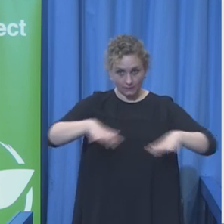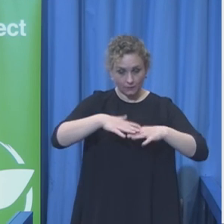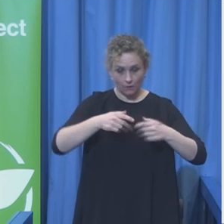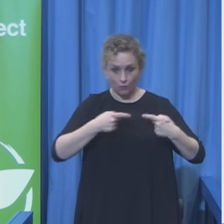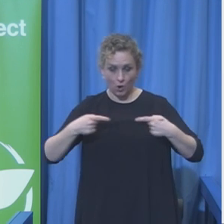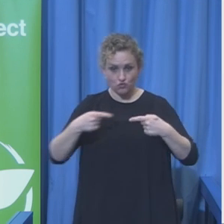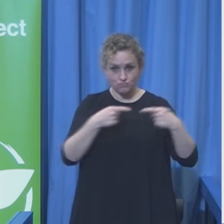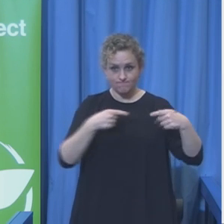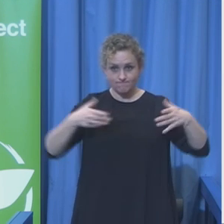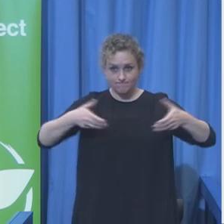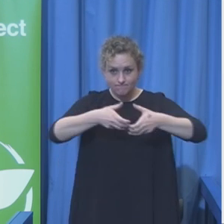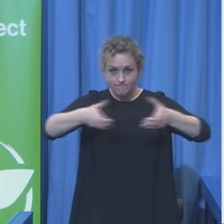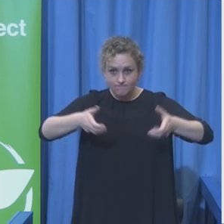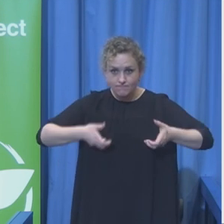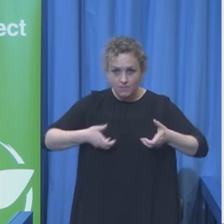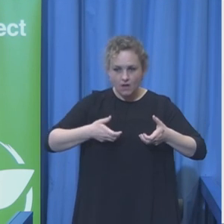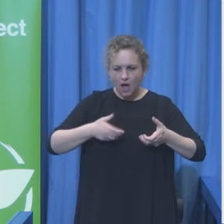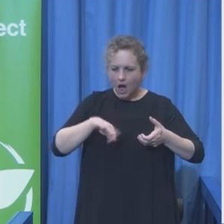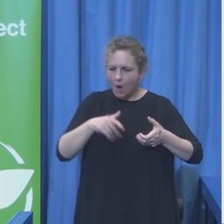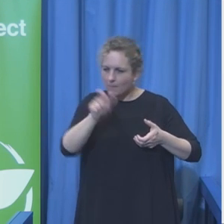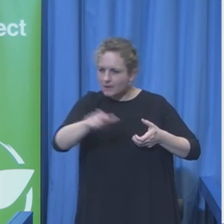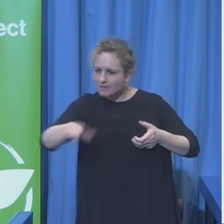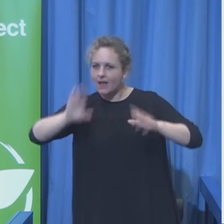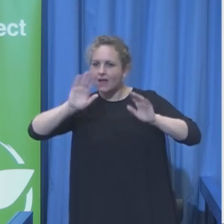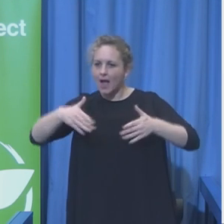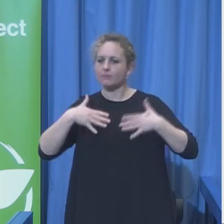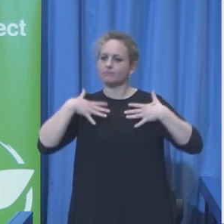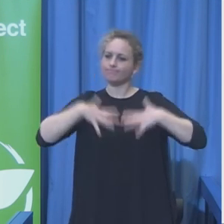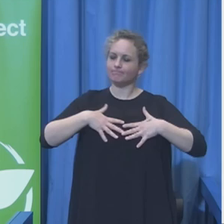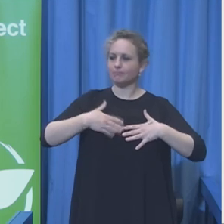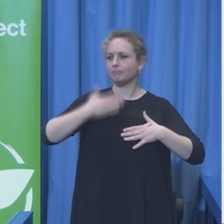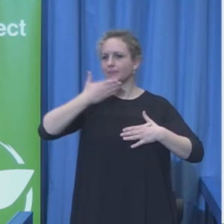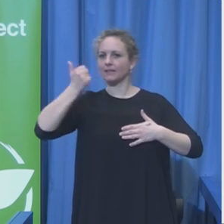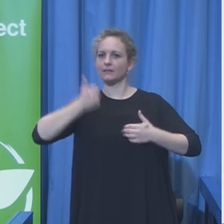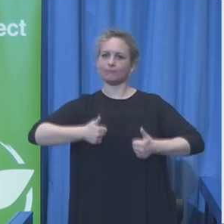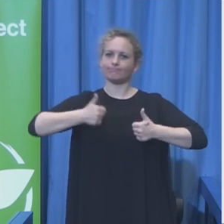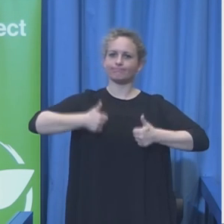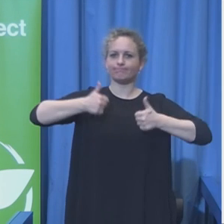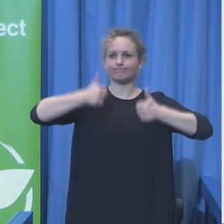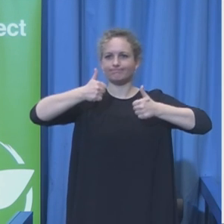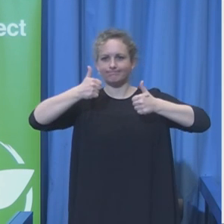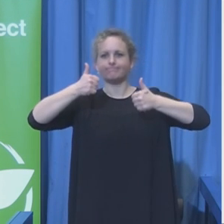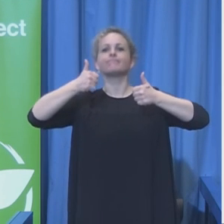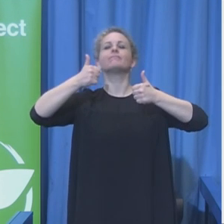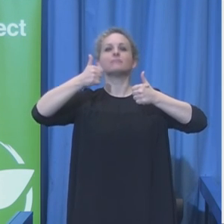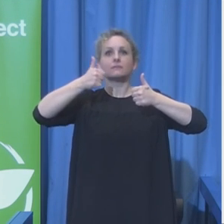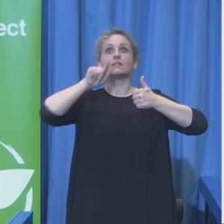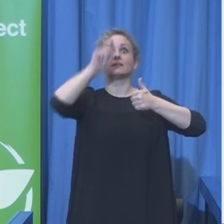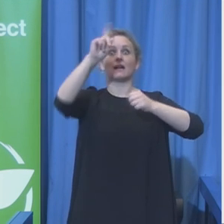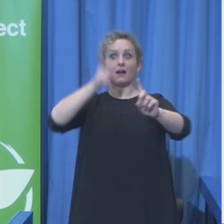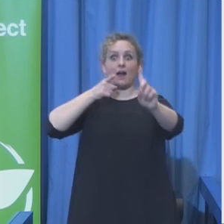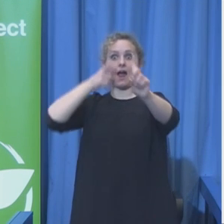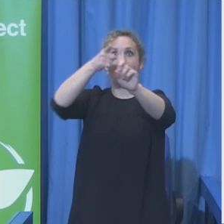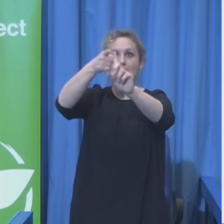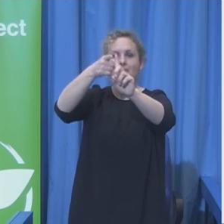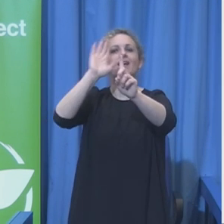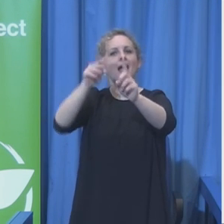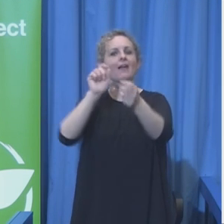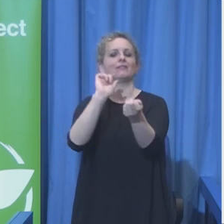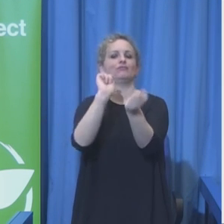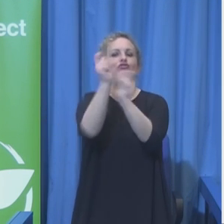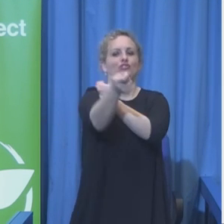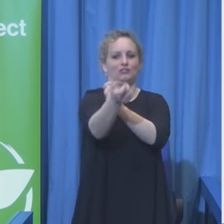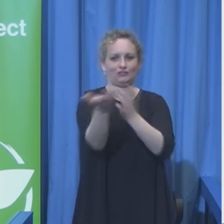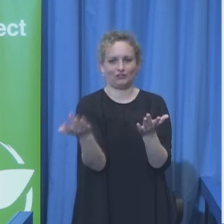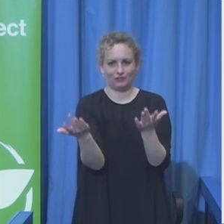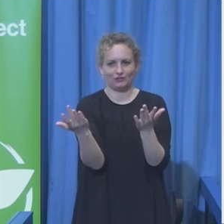civil society to monitor the implementation of the SDGs, of those goals over the next 15 years. And